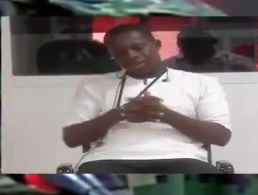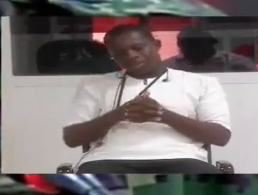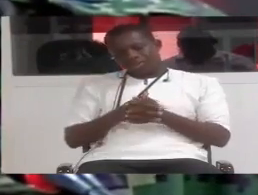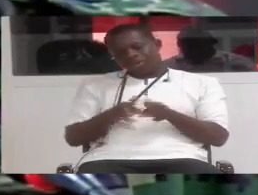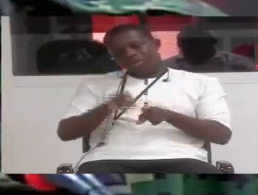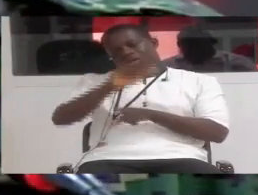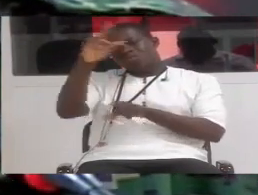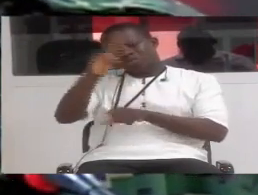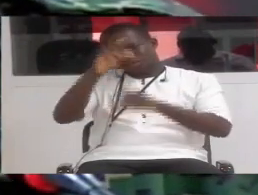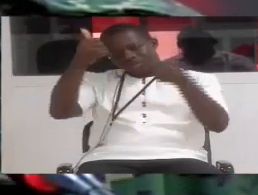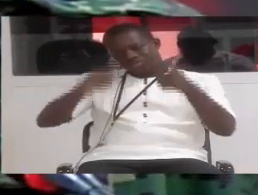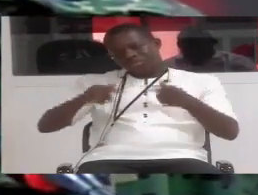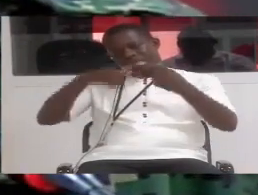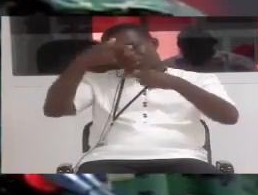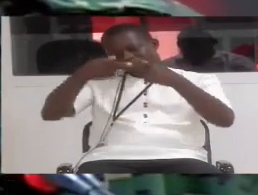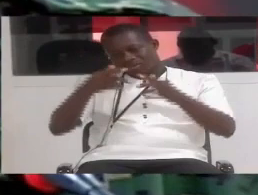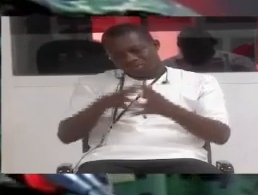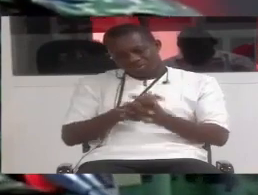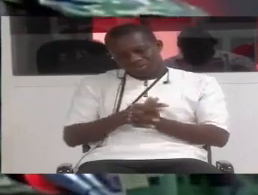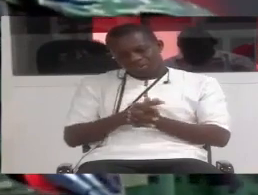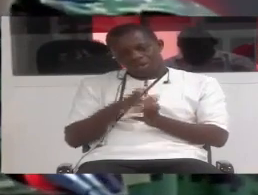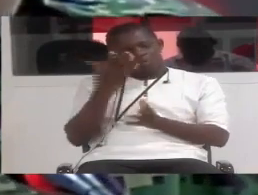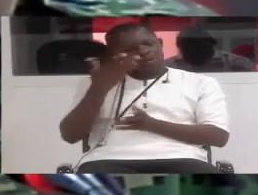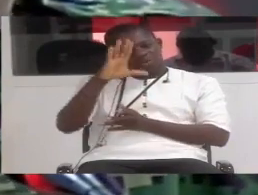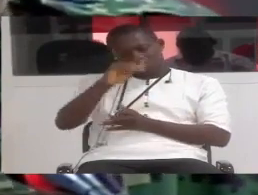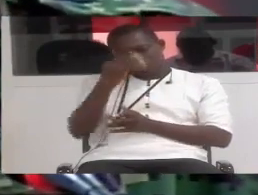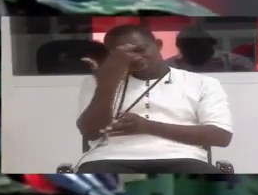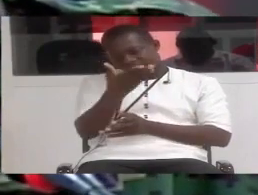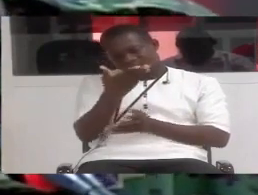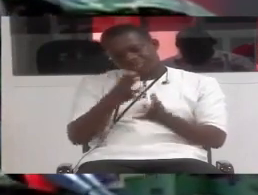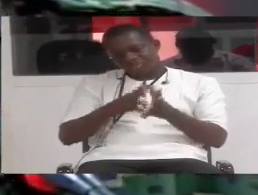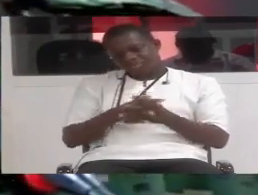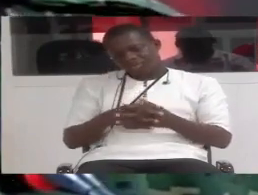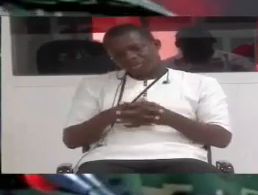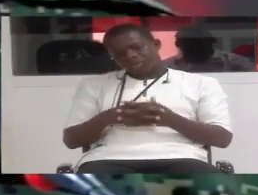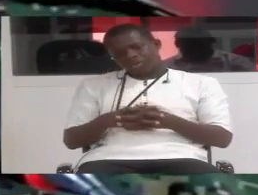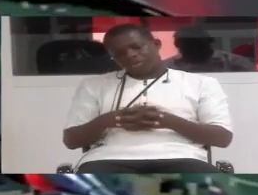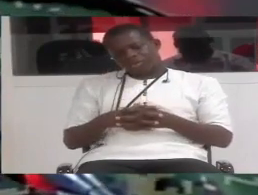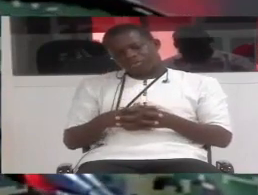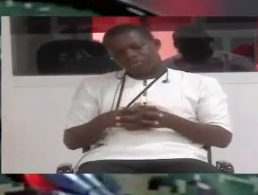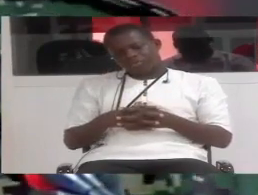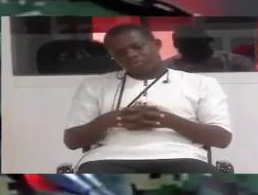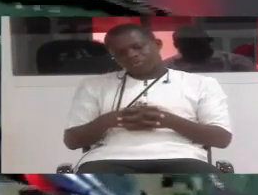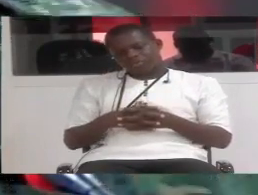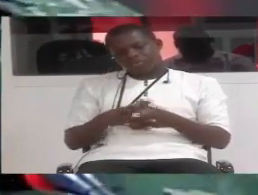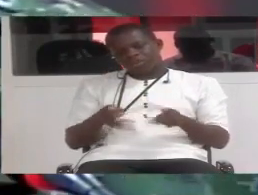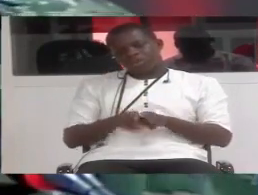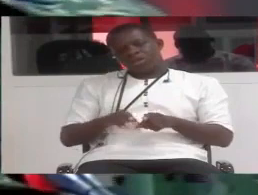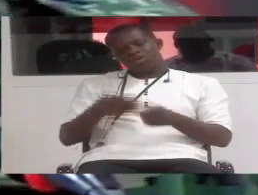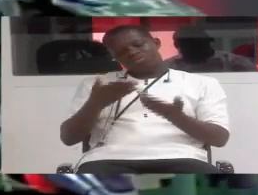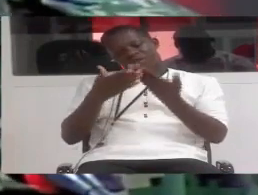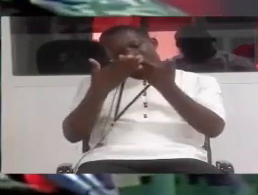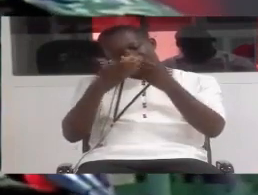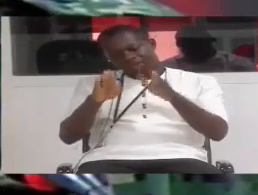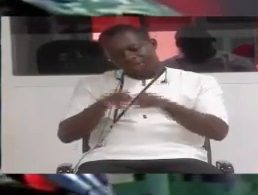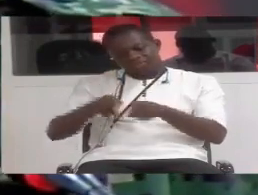And what happened after that? Gannaaw lolu lu xew. Bañ défé lolu be paré. After doing that, ñu jékali gas bi.